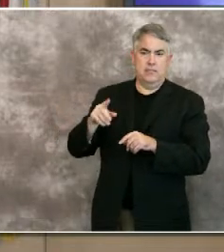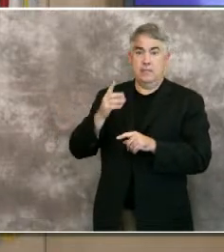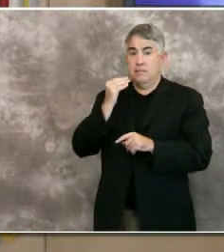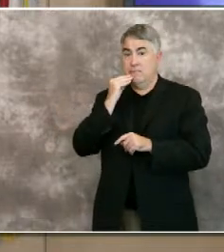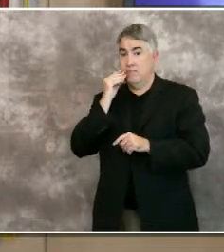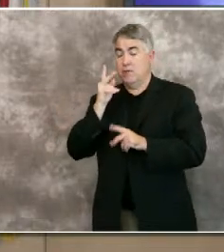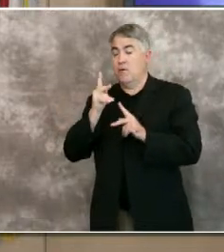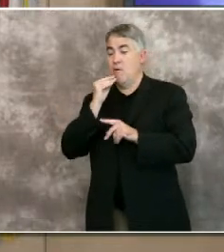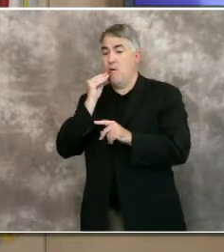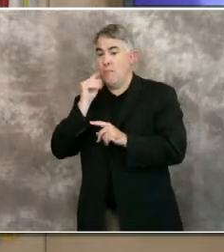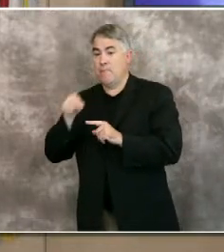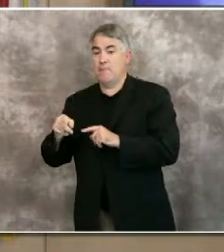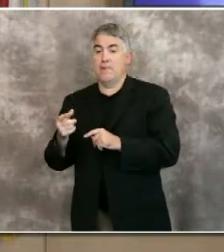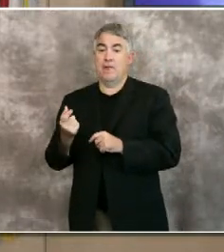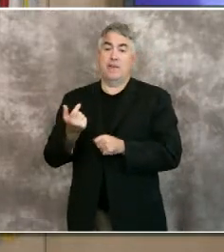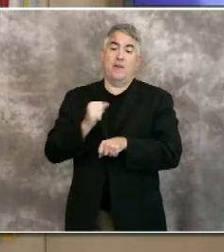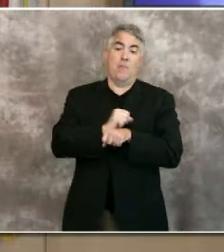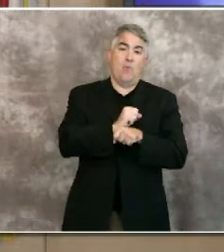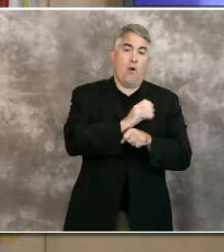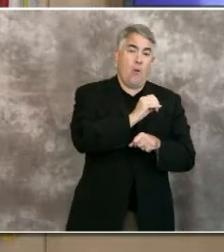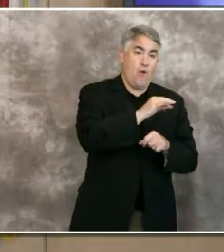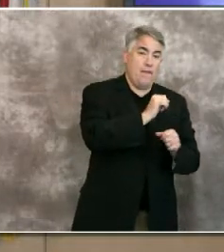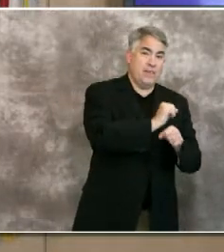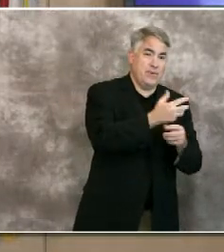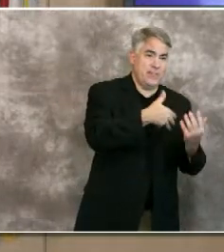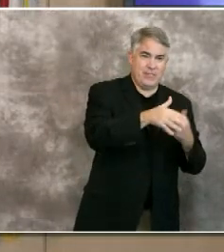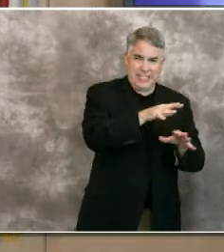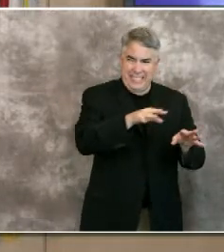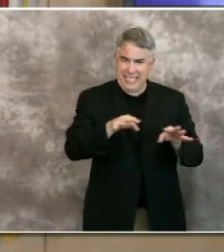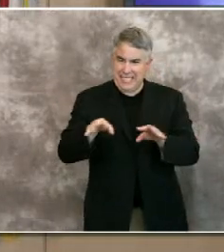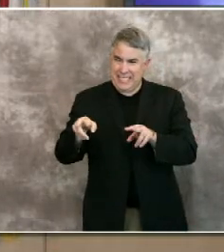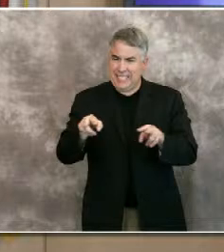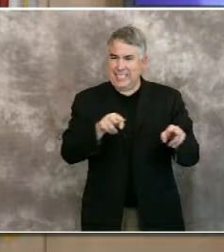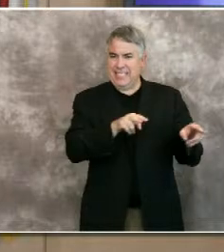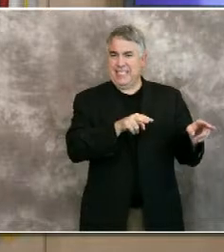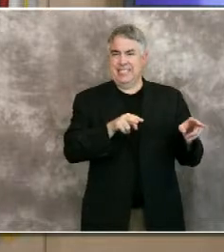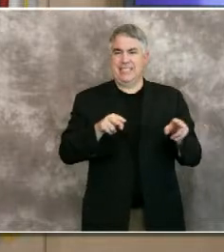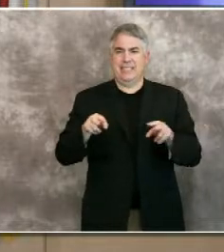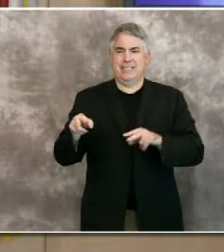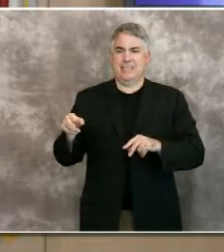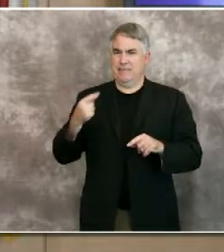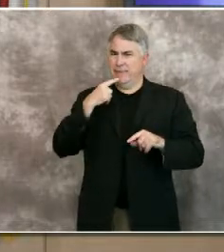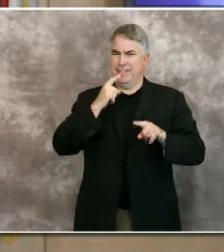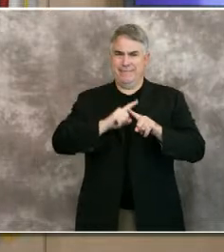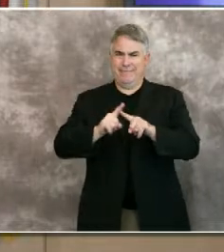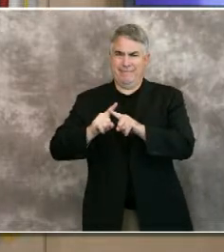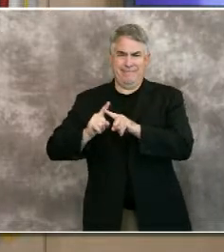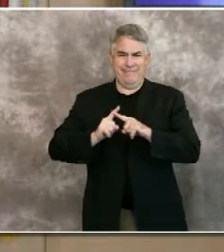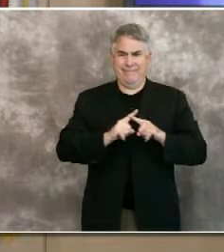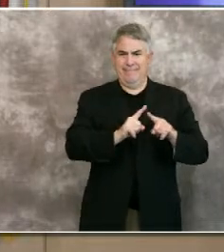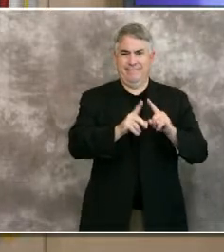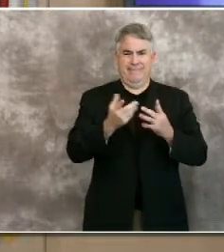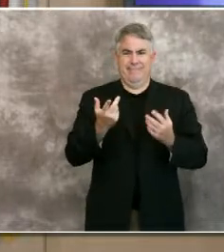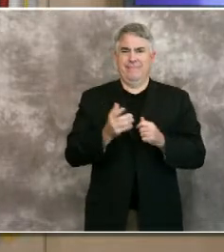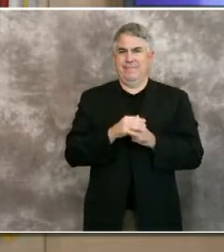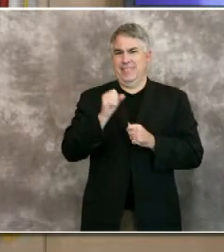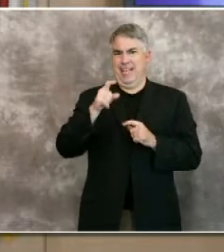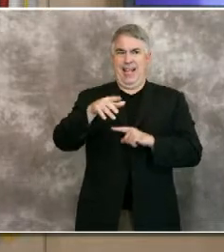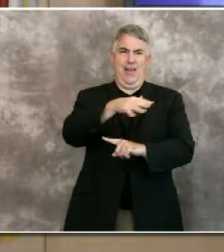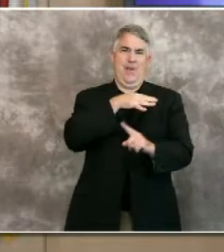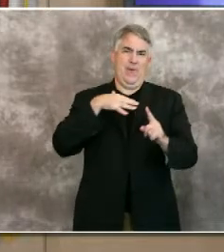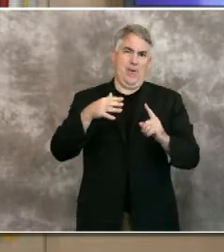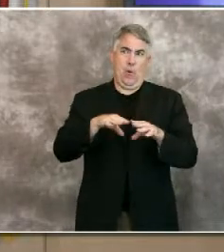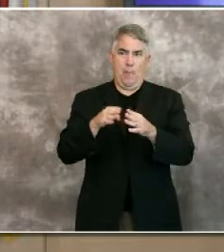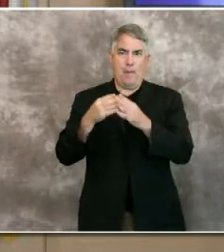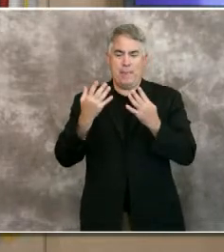social clubs, and in the case of these, we are seeing them in a widespread area throughout San Diego County. Now, it is